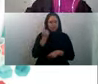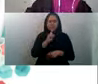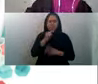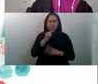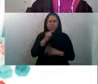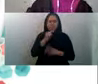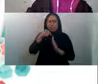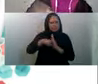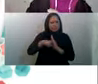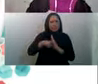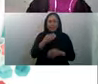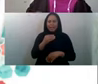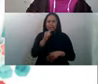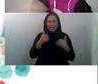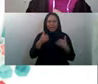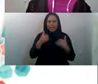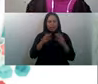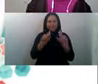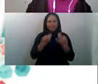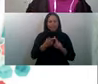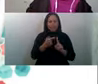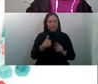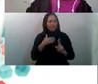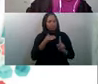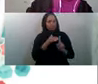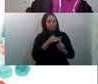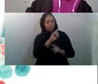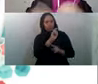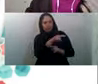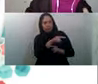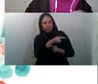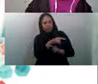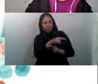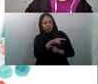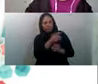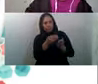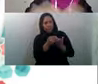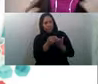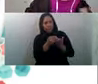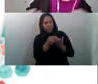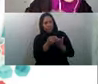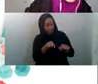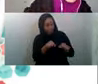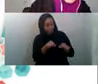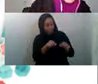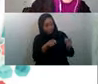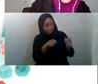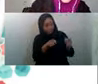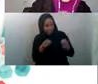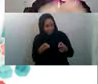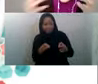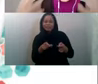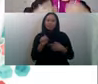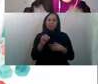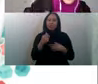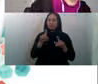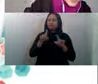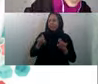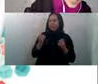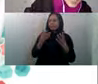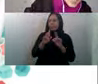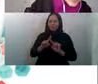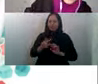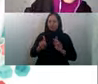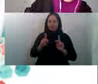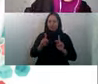you know, a family friend that I can ask for a large sums of money. And so I would crowdfund. And as I started to crowdfund,